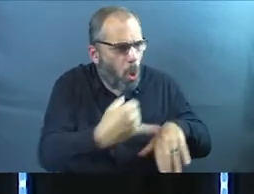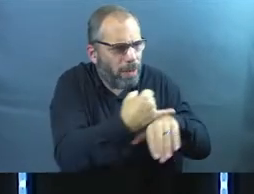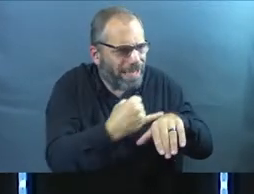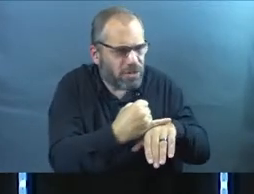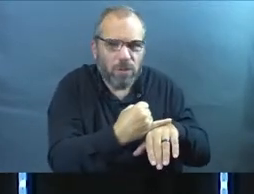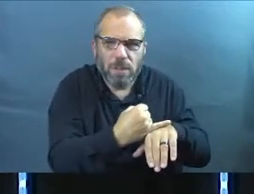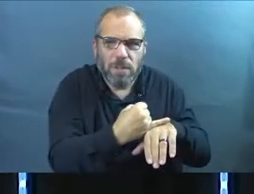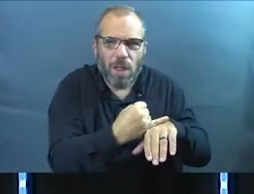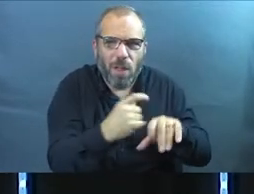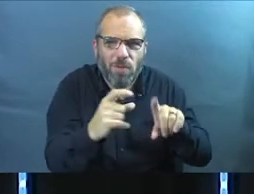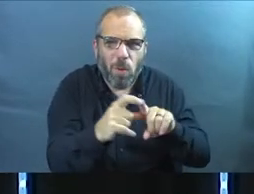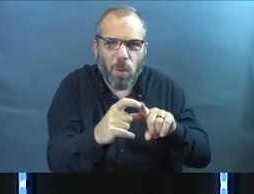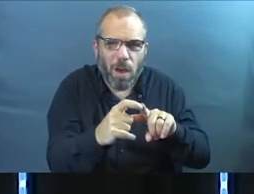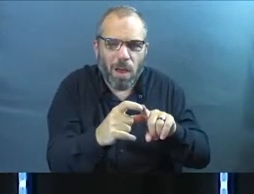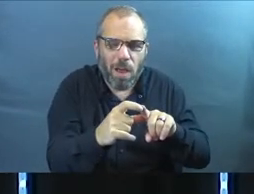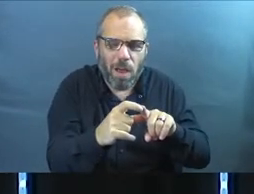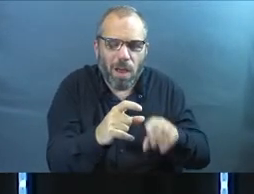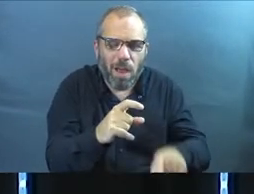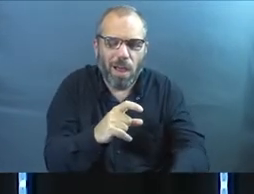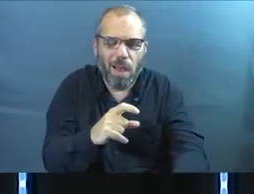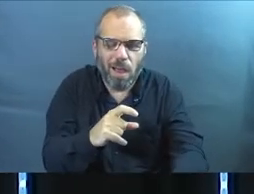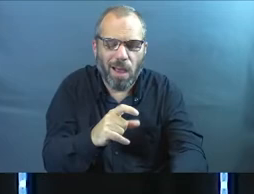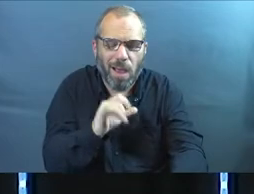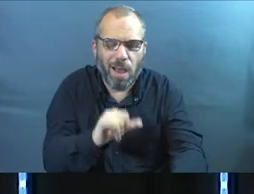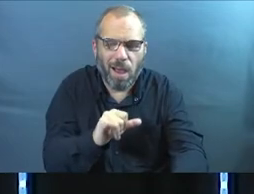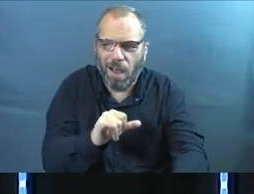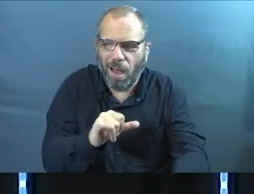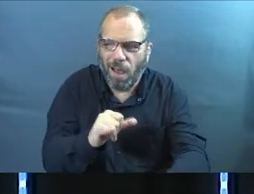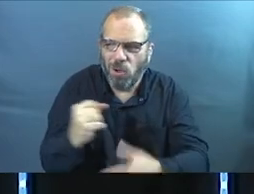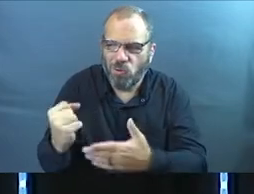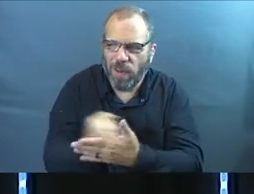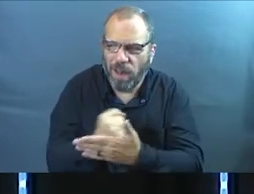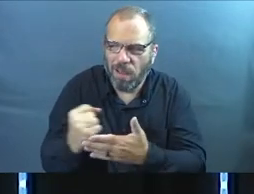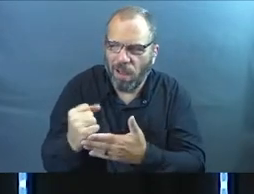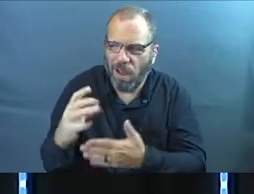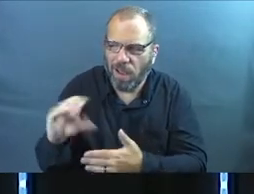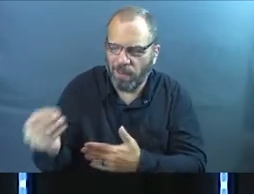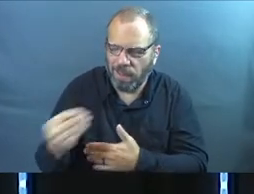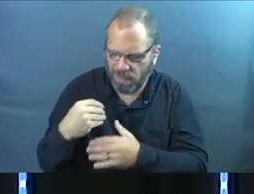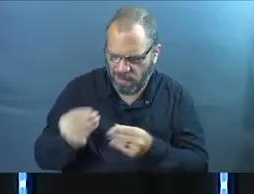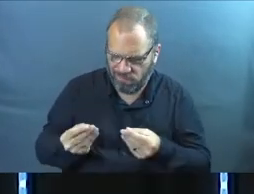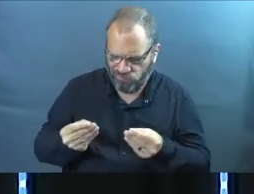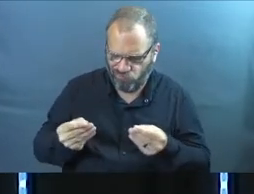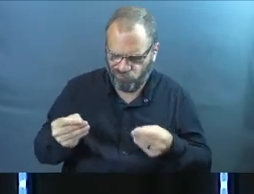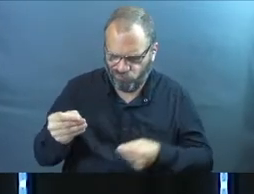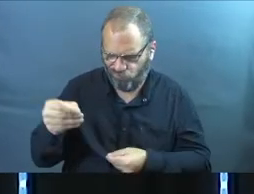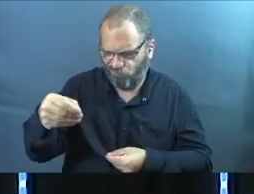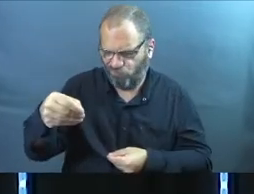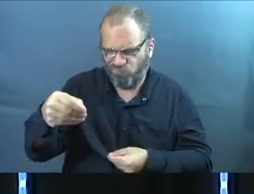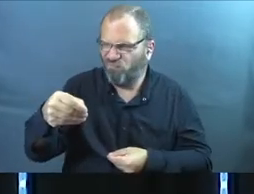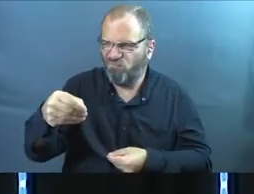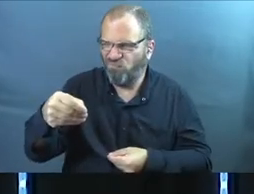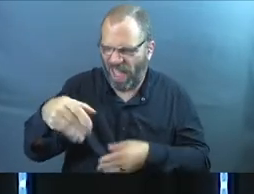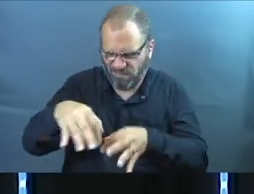do you see how the Word becomes a lamp to my feet and a light to my path? And it says, hey, how about maybe